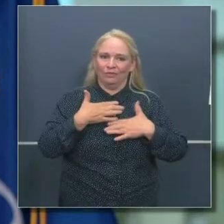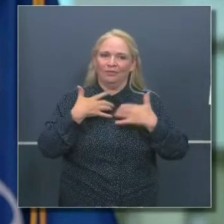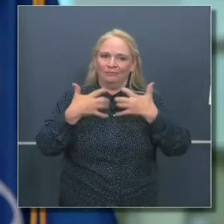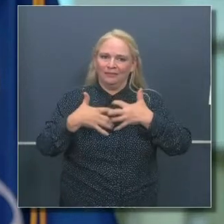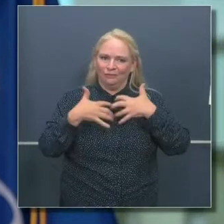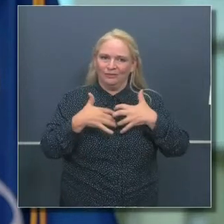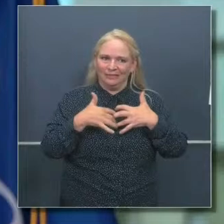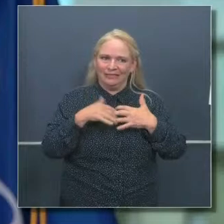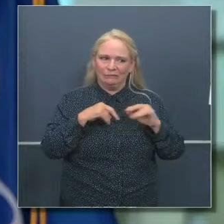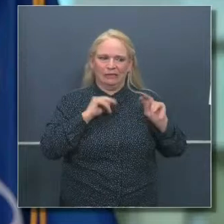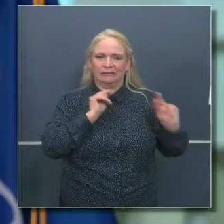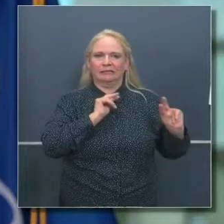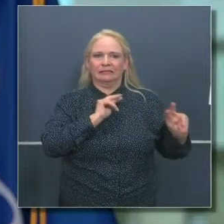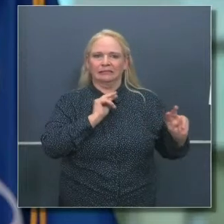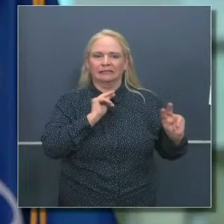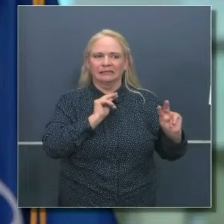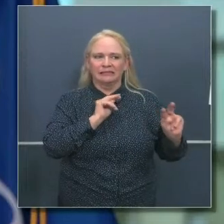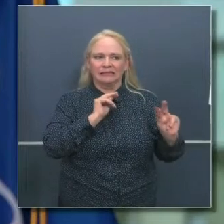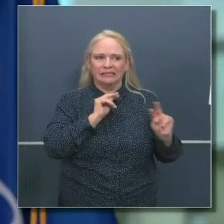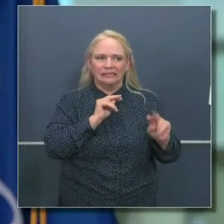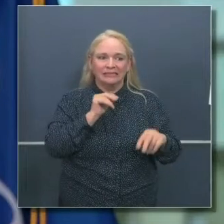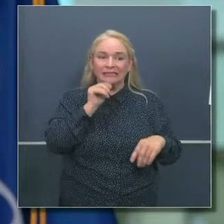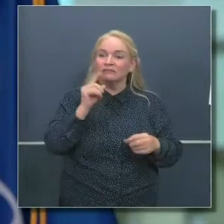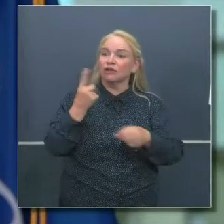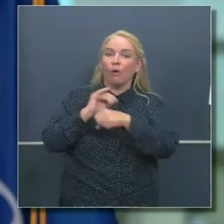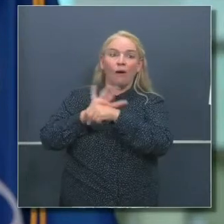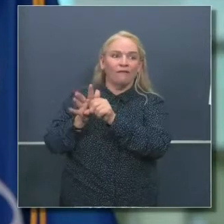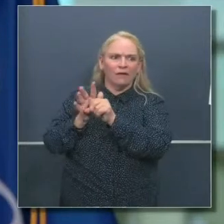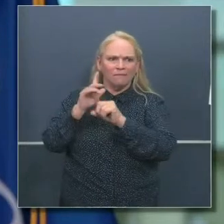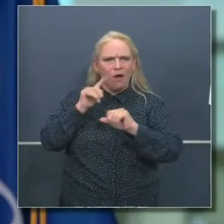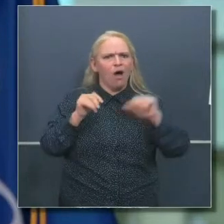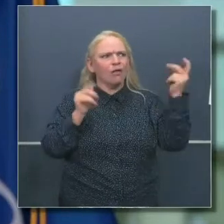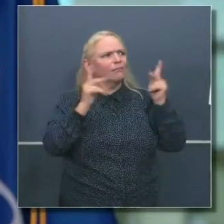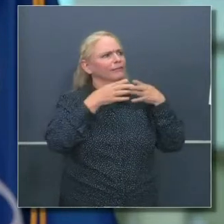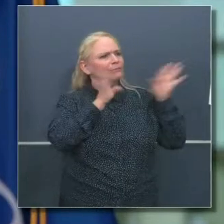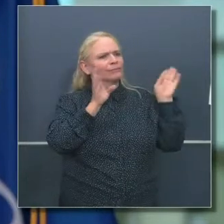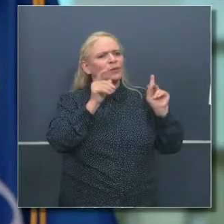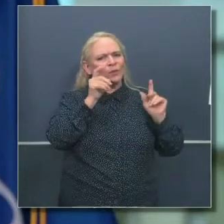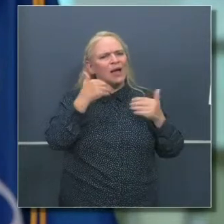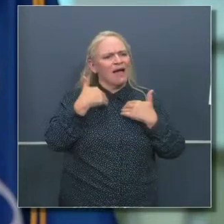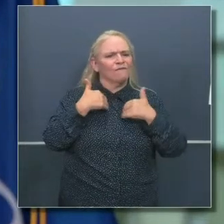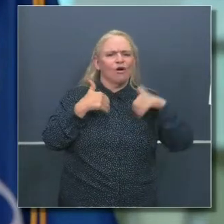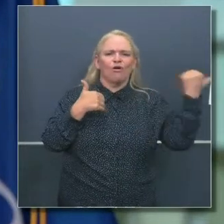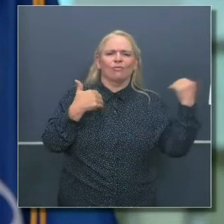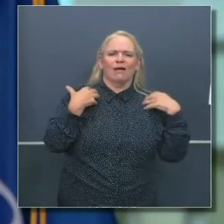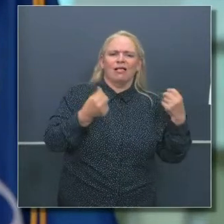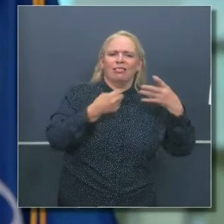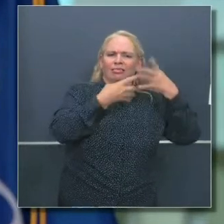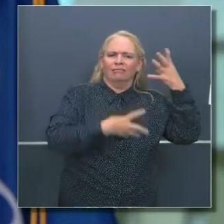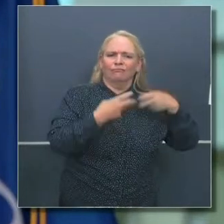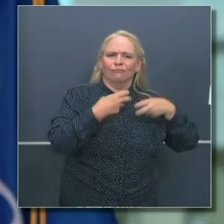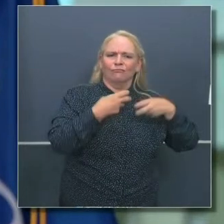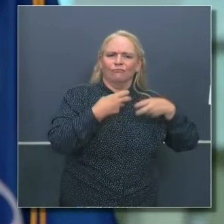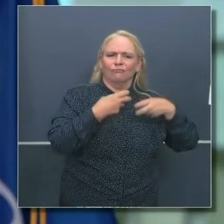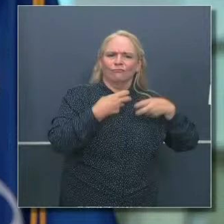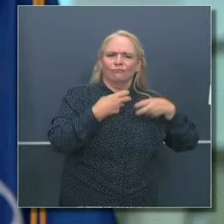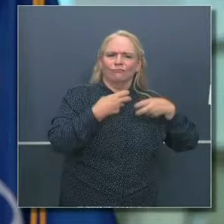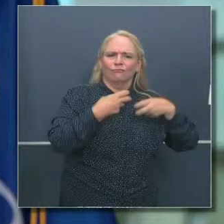Well beyond just COVID-19 to deal with the needs of people in acute medical conditions. And so that